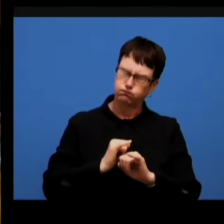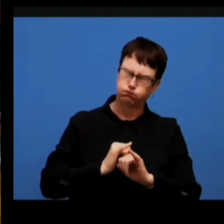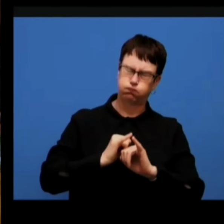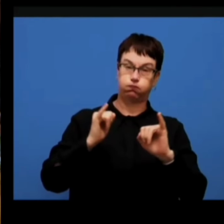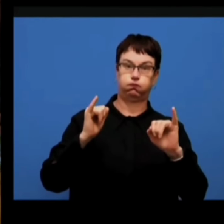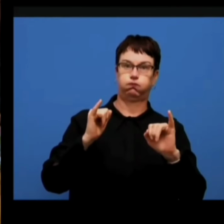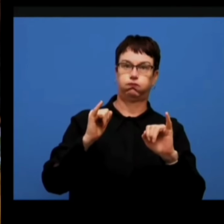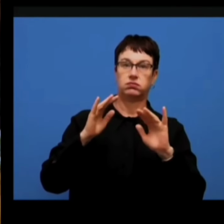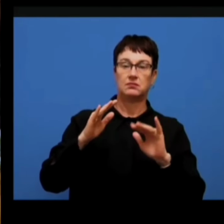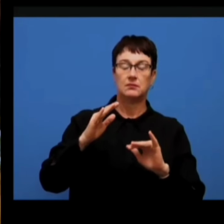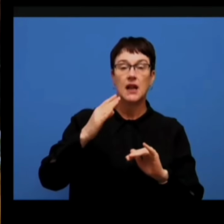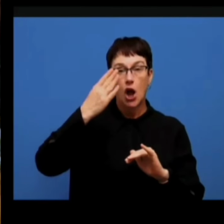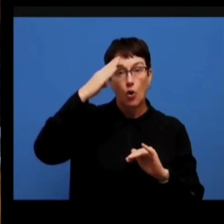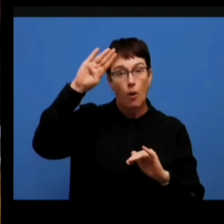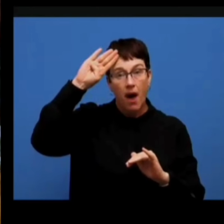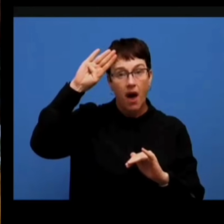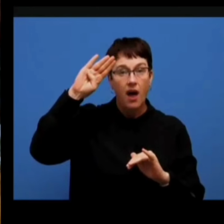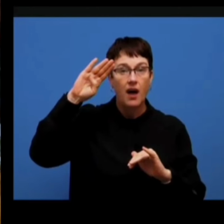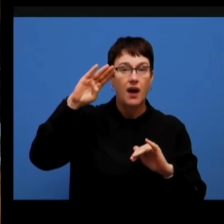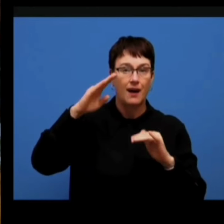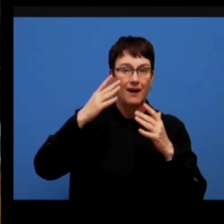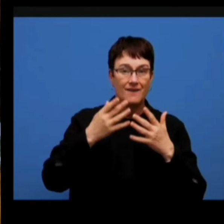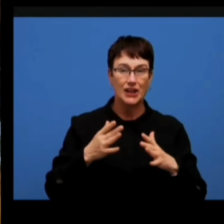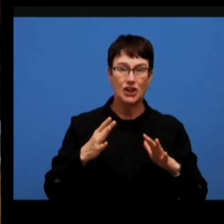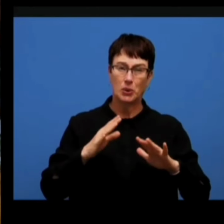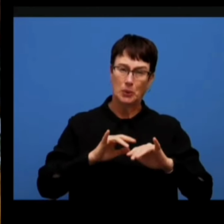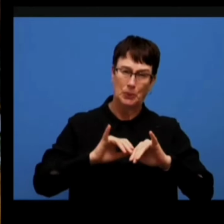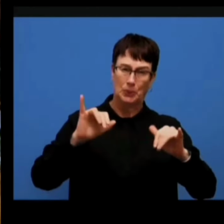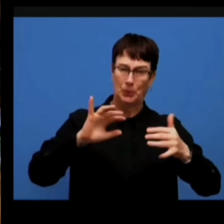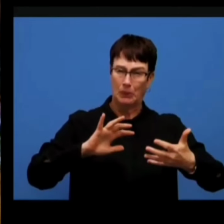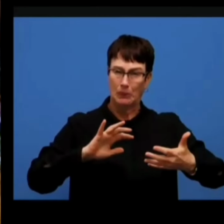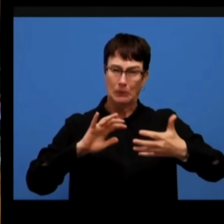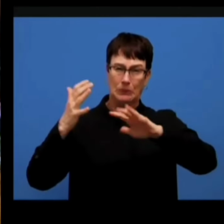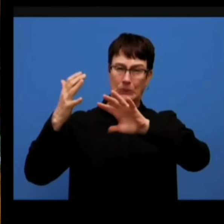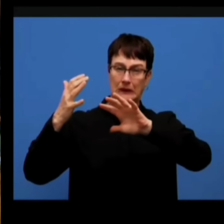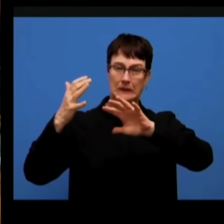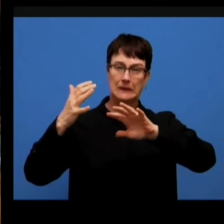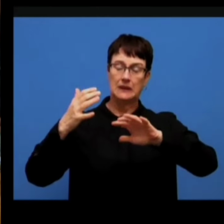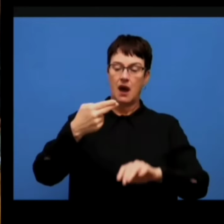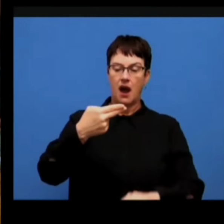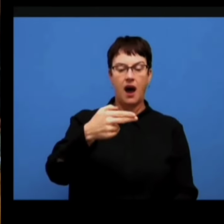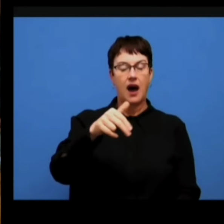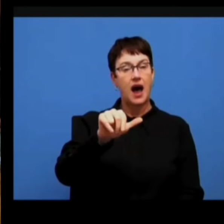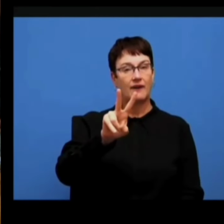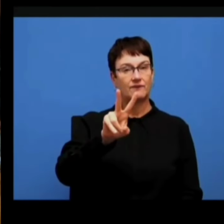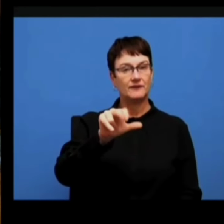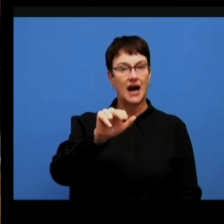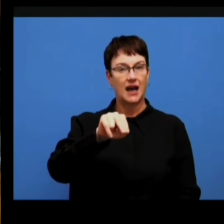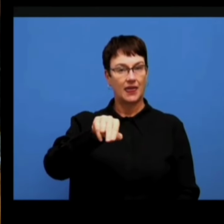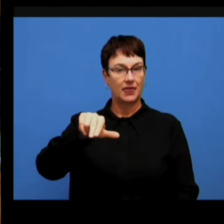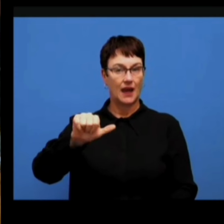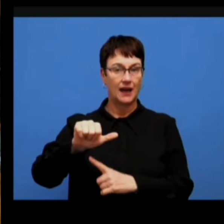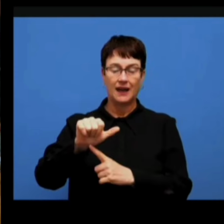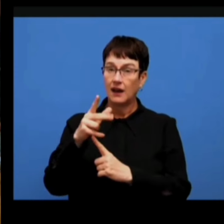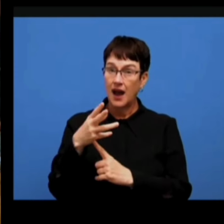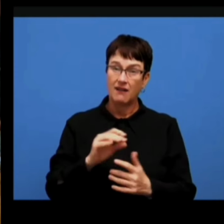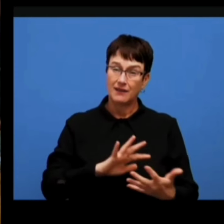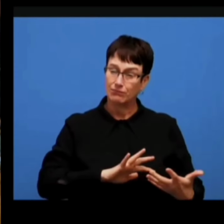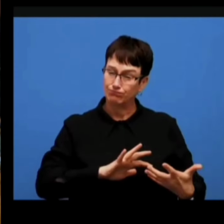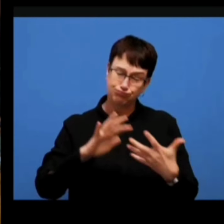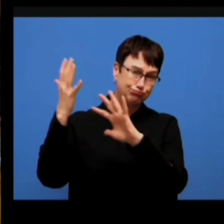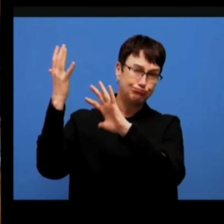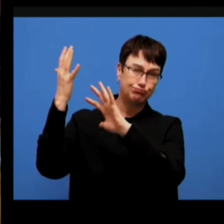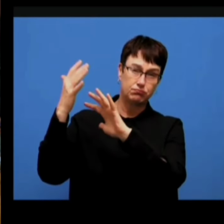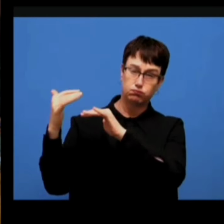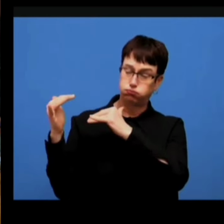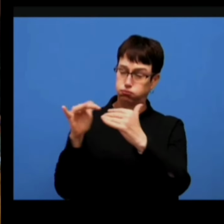they were in a very difficult moment I sent a group